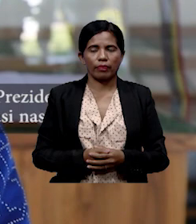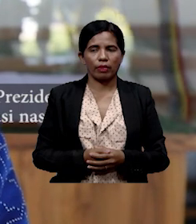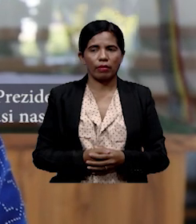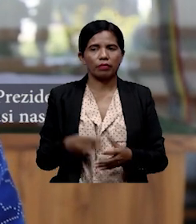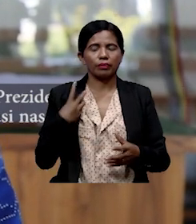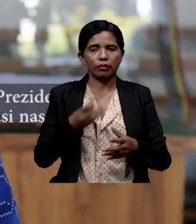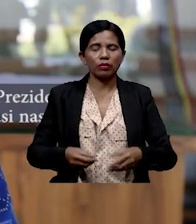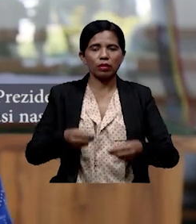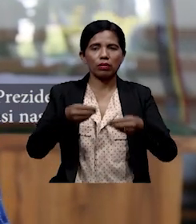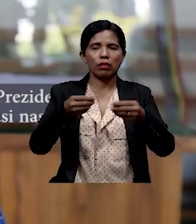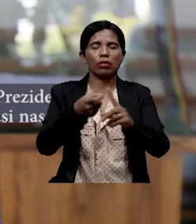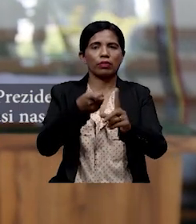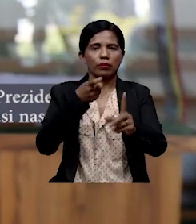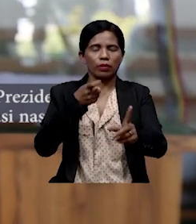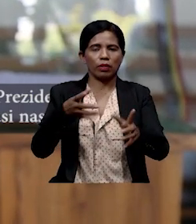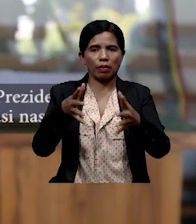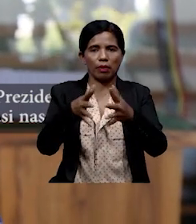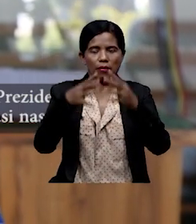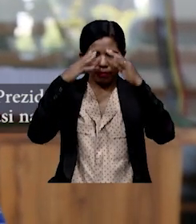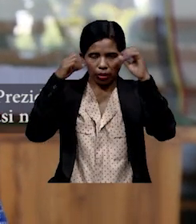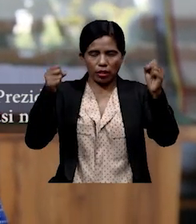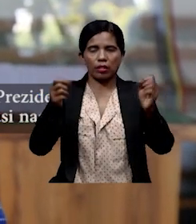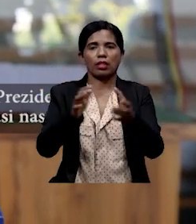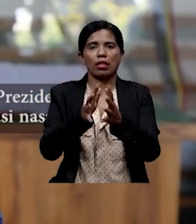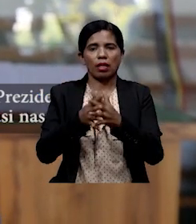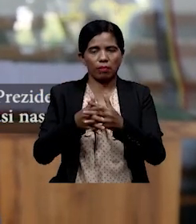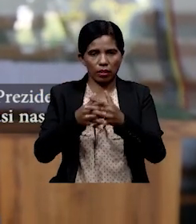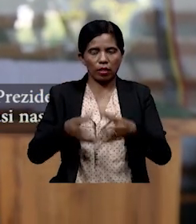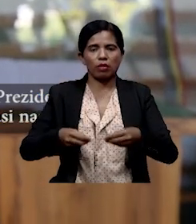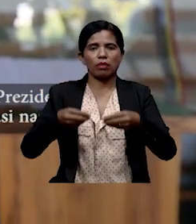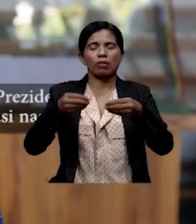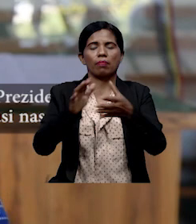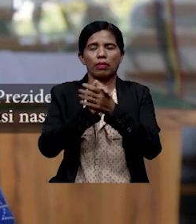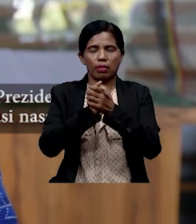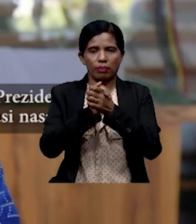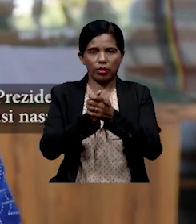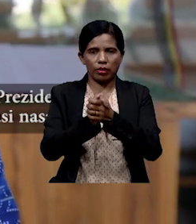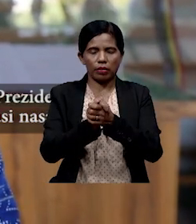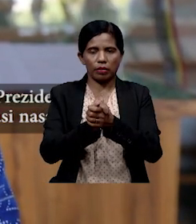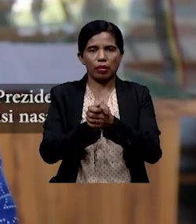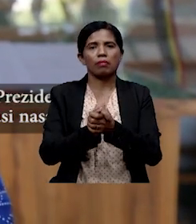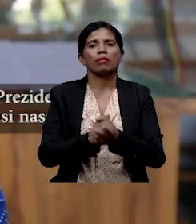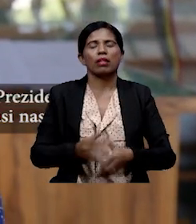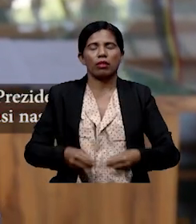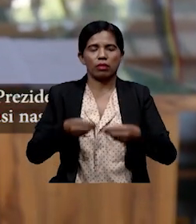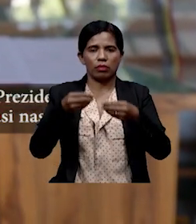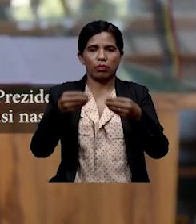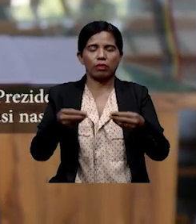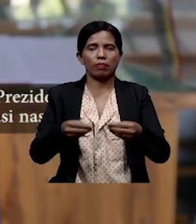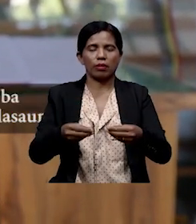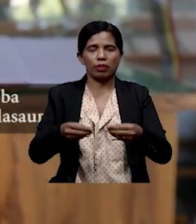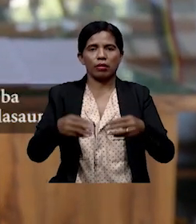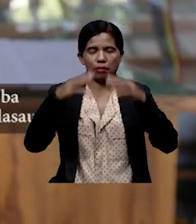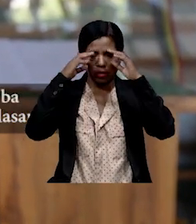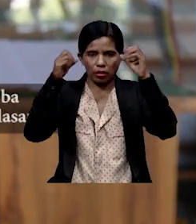the government of the United States, to congratulate President Ramos Horta on his inauguration as the next president of this